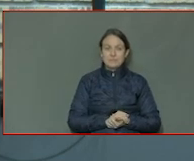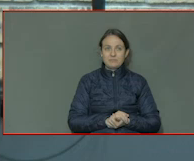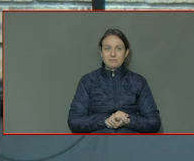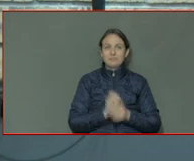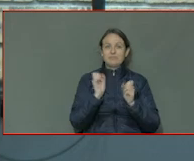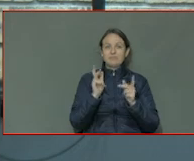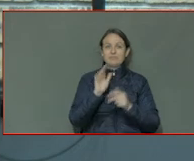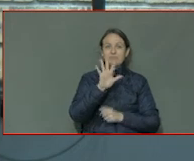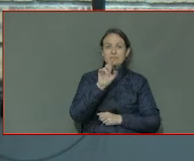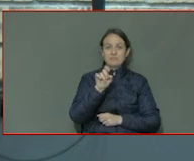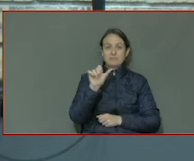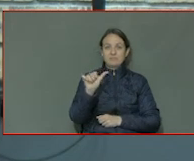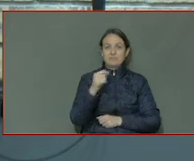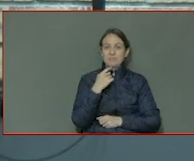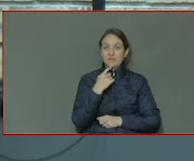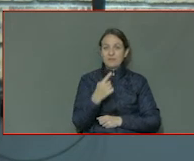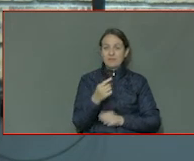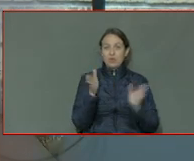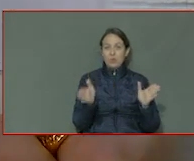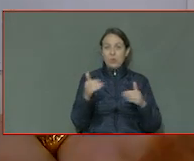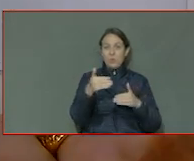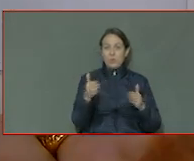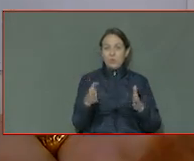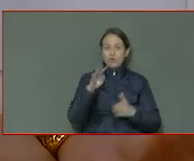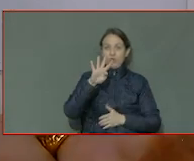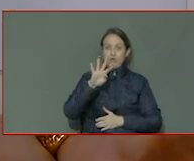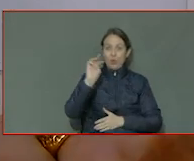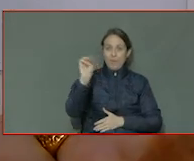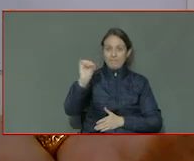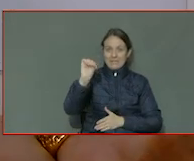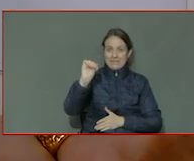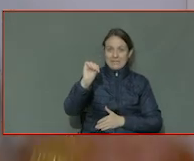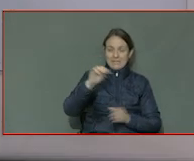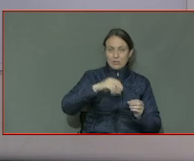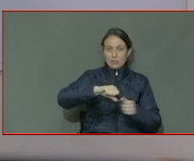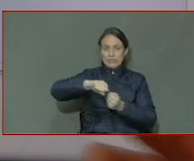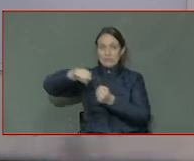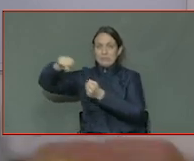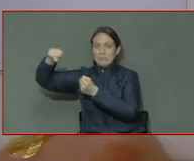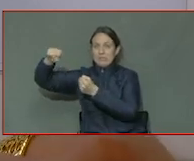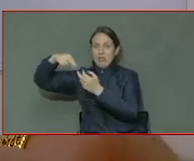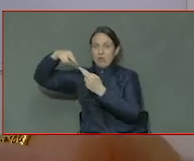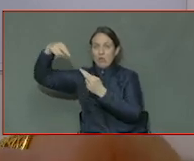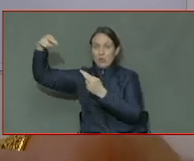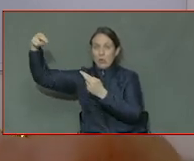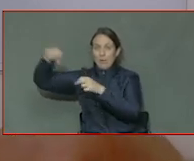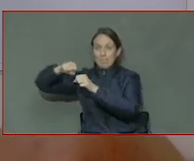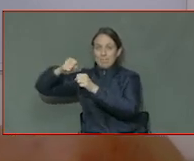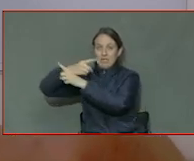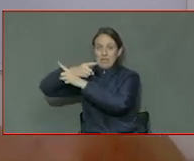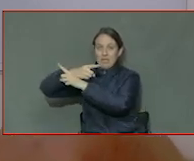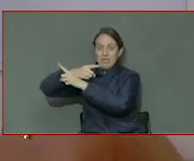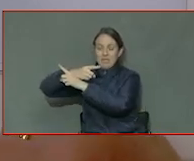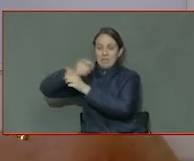Okay, 5.6 they say, when the box is 4 meters up the incline, the rope accidentally breaks, causing the